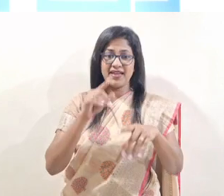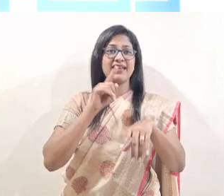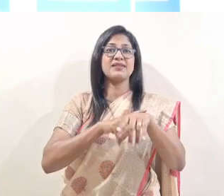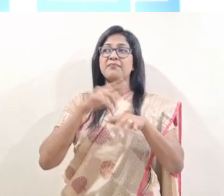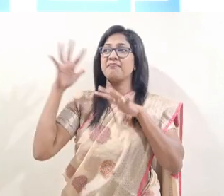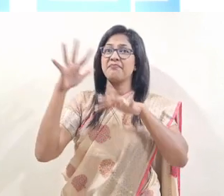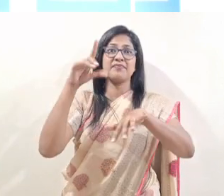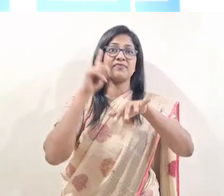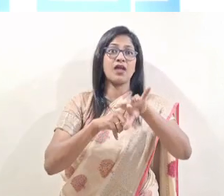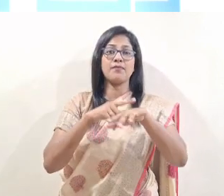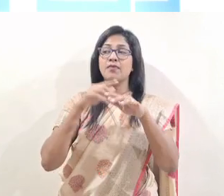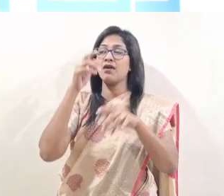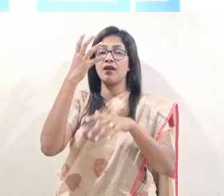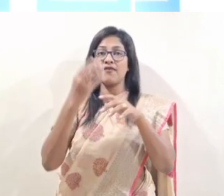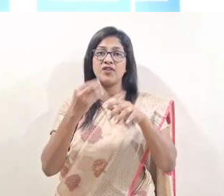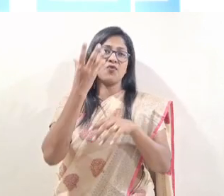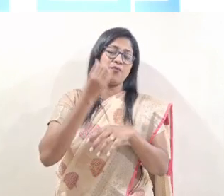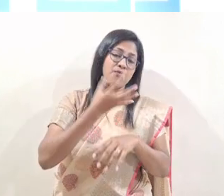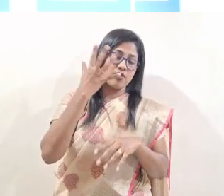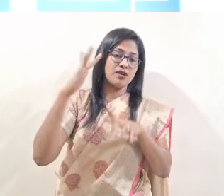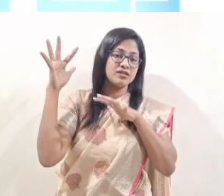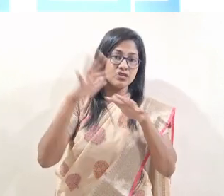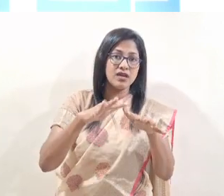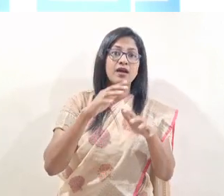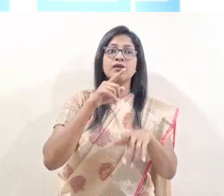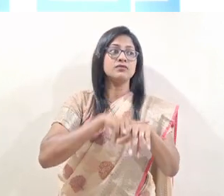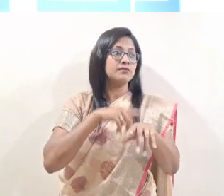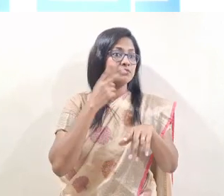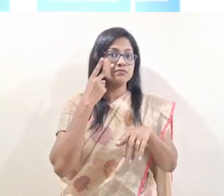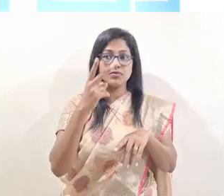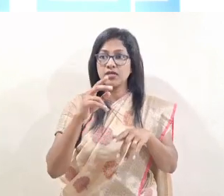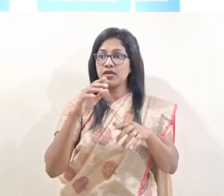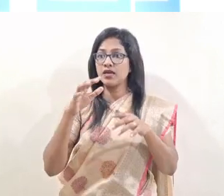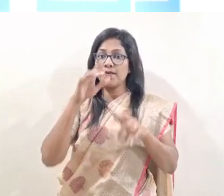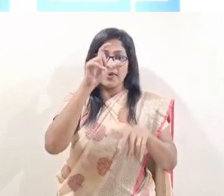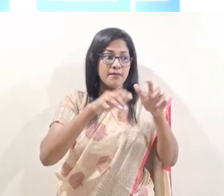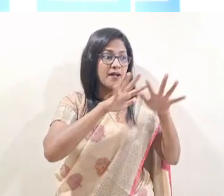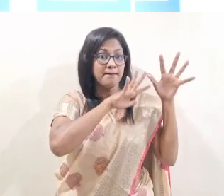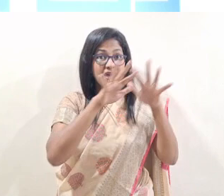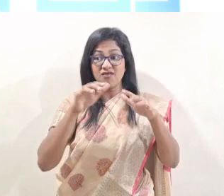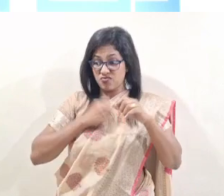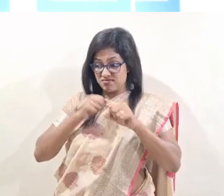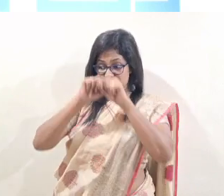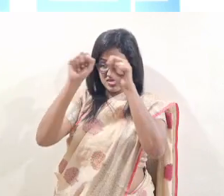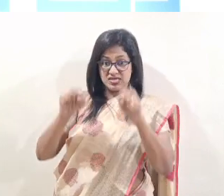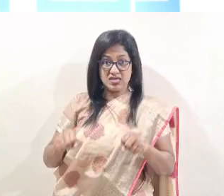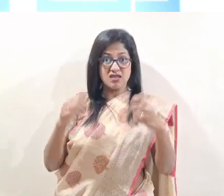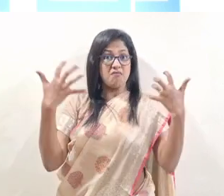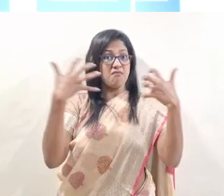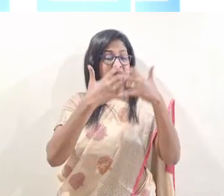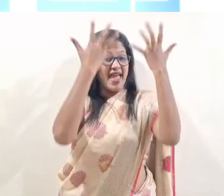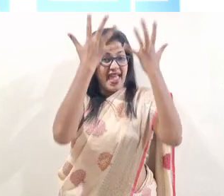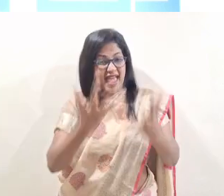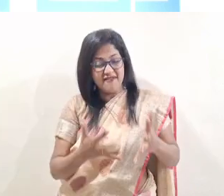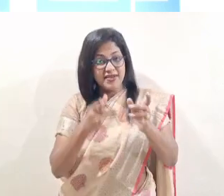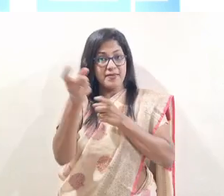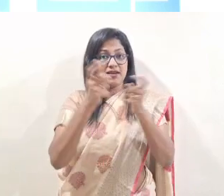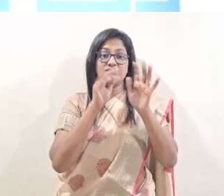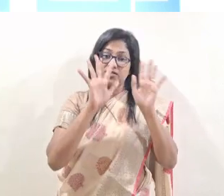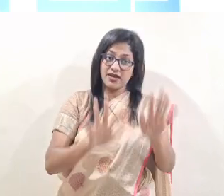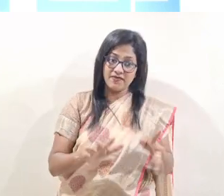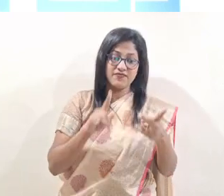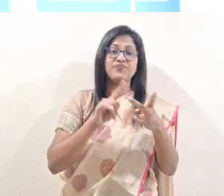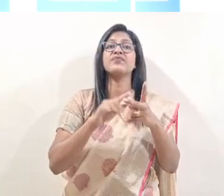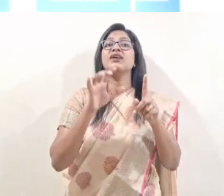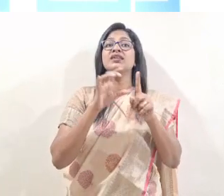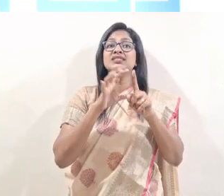hour ridership, and then suddenly we see the number of people increasing. Could our system really handle that? Is it designed for that?